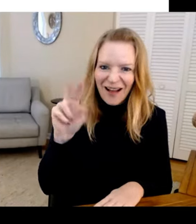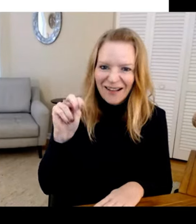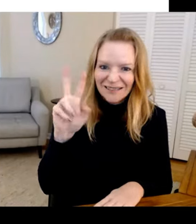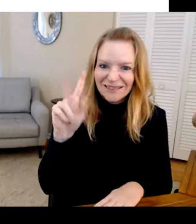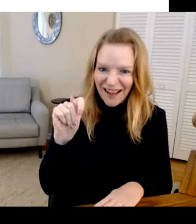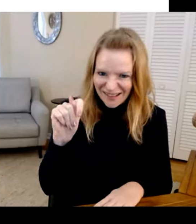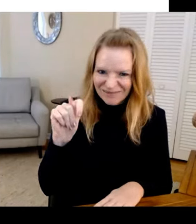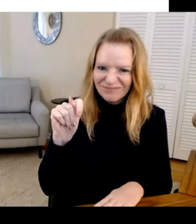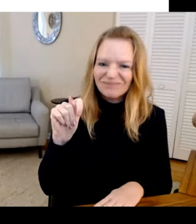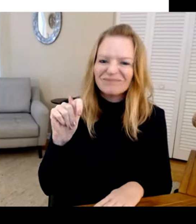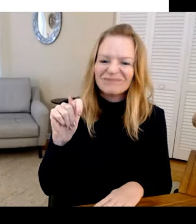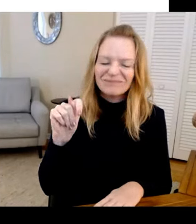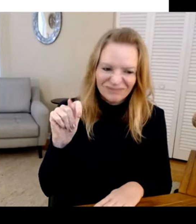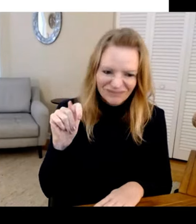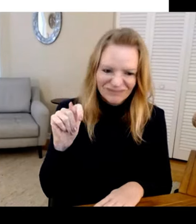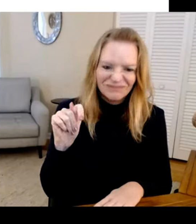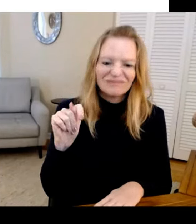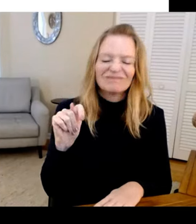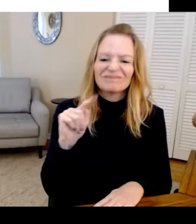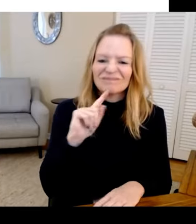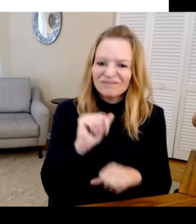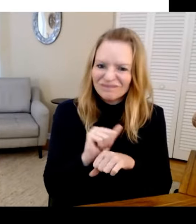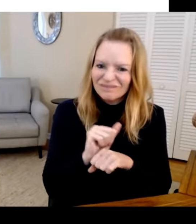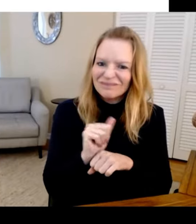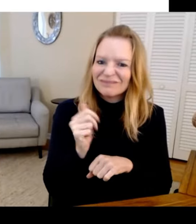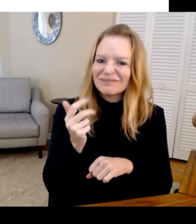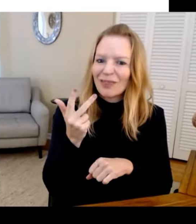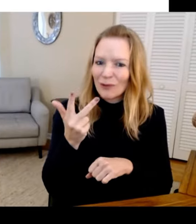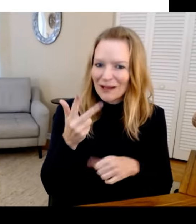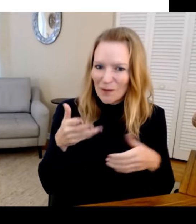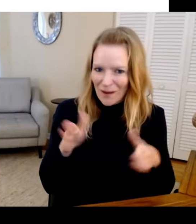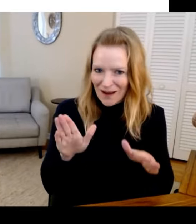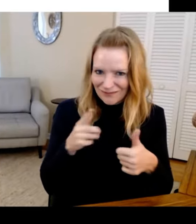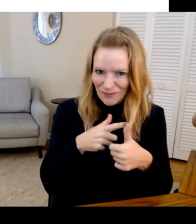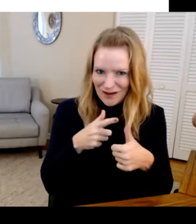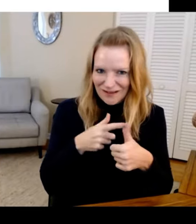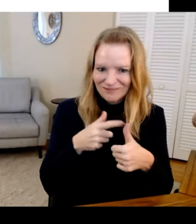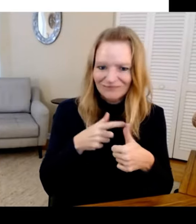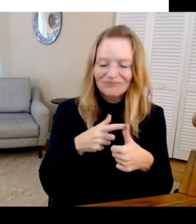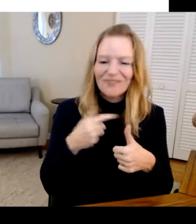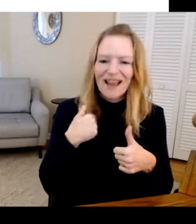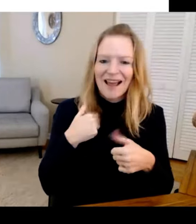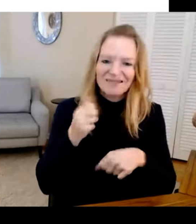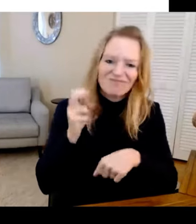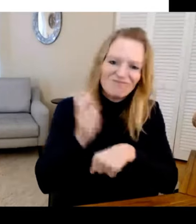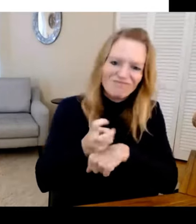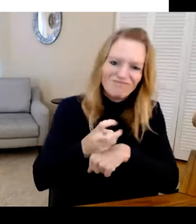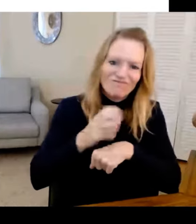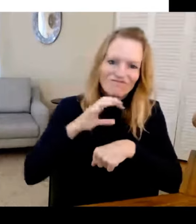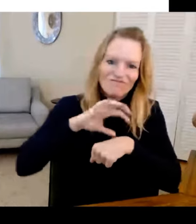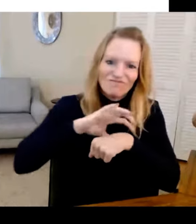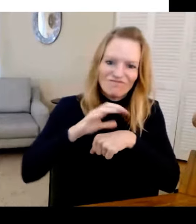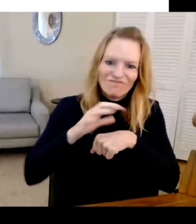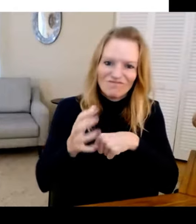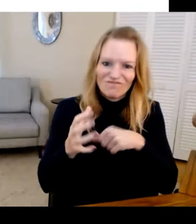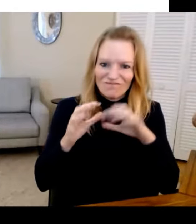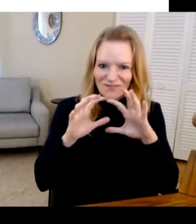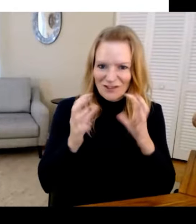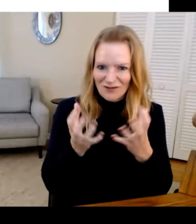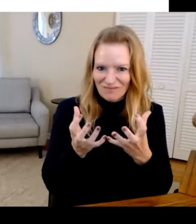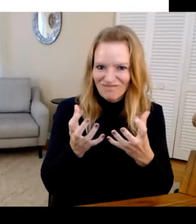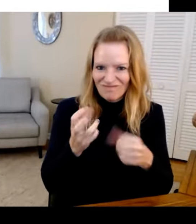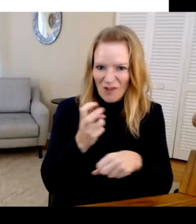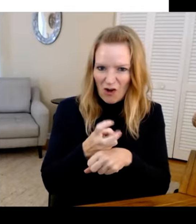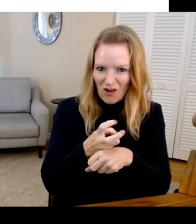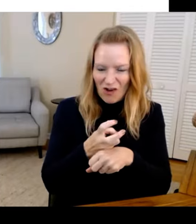The brain itself looks a lot like a walnut. Yeah, it really does. There are 3 ways that the brain is similar to a walnut.